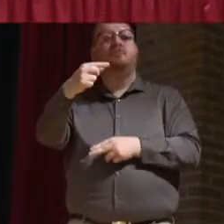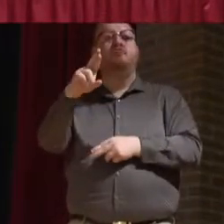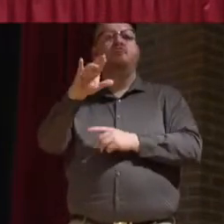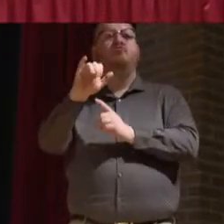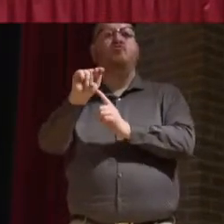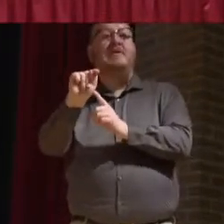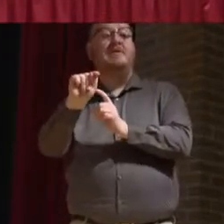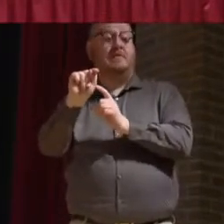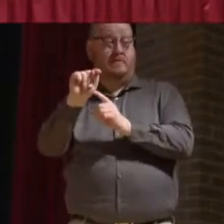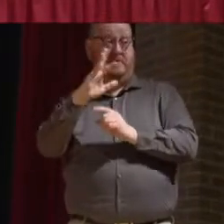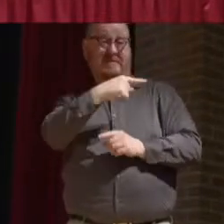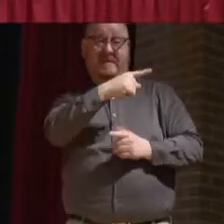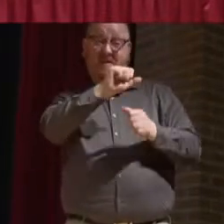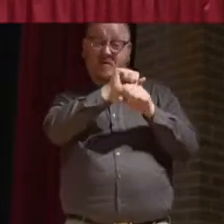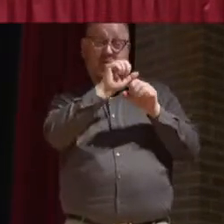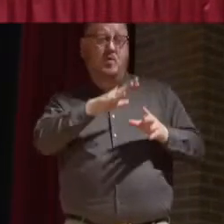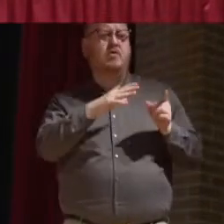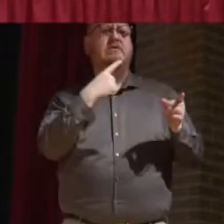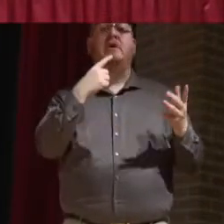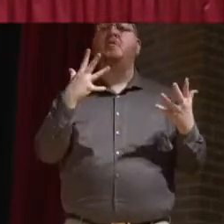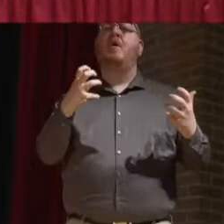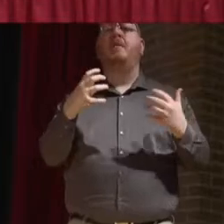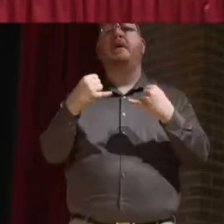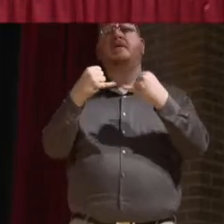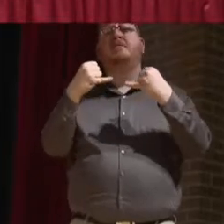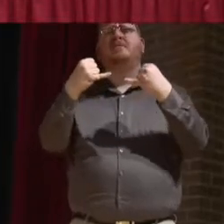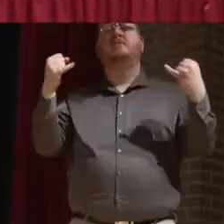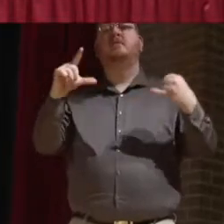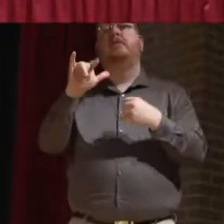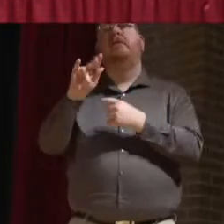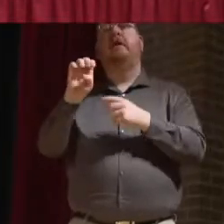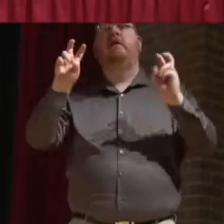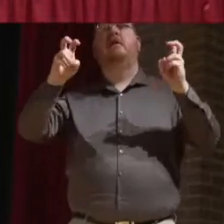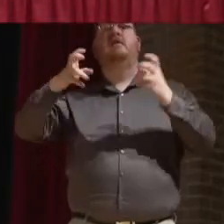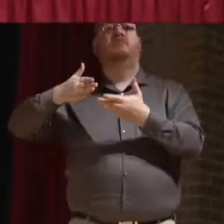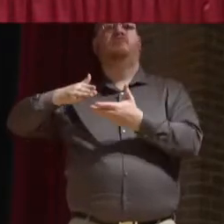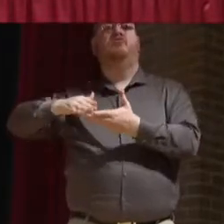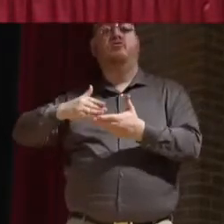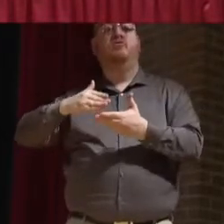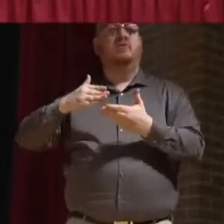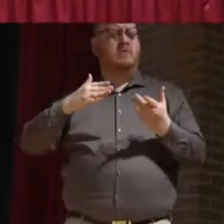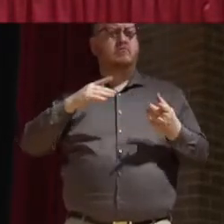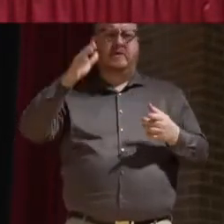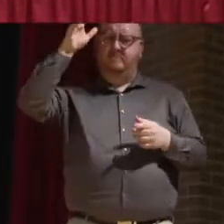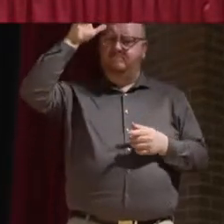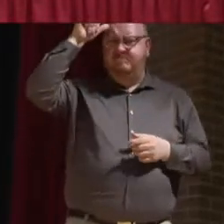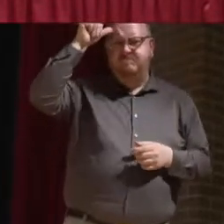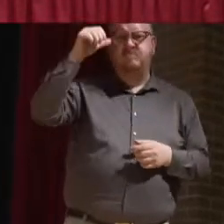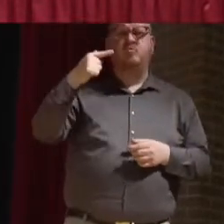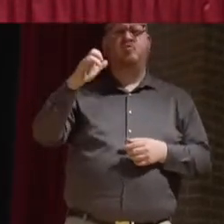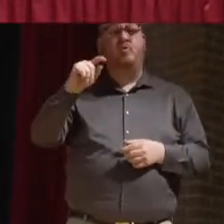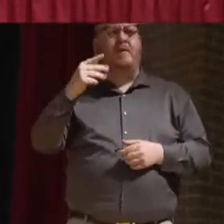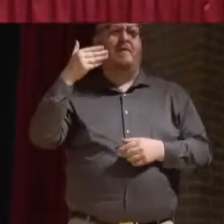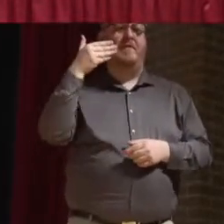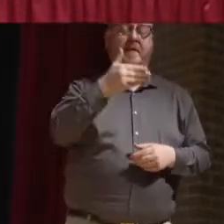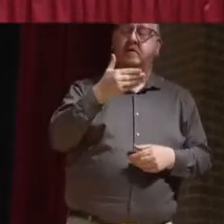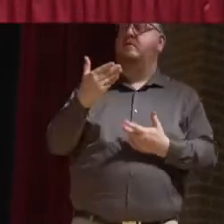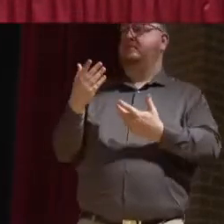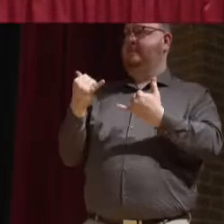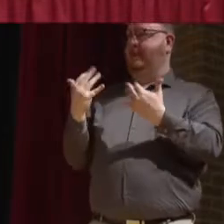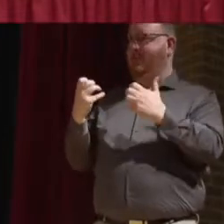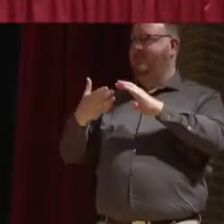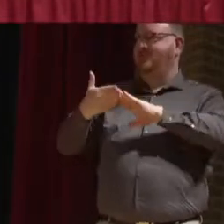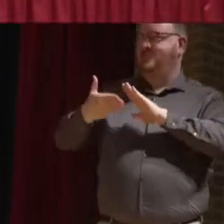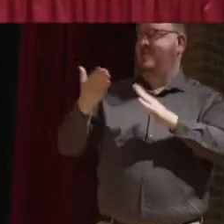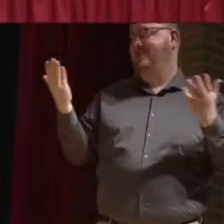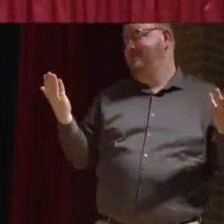determined to be a line cook, and that was what got him there, and then just, and now he wants to run the line. Right. Now he wants to run the line. He's